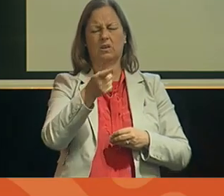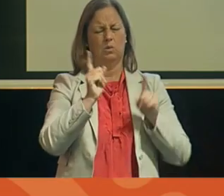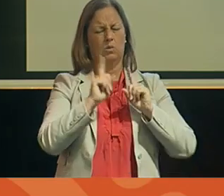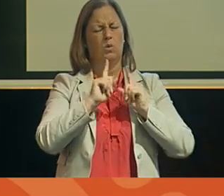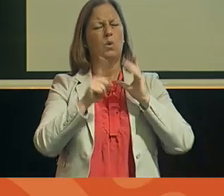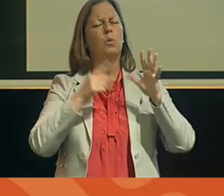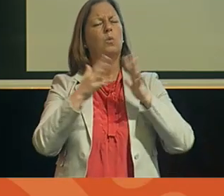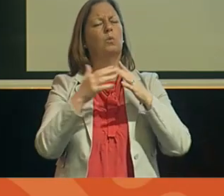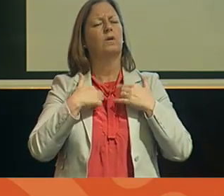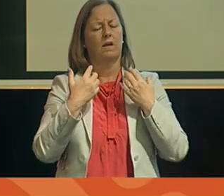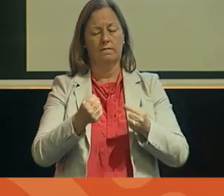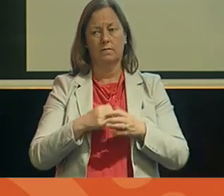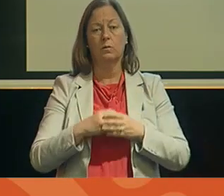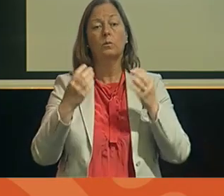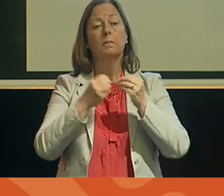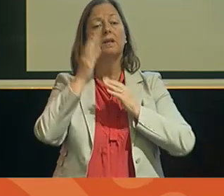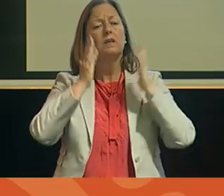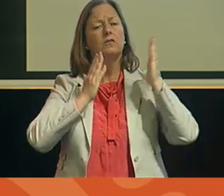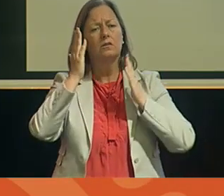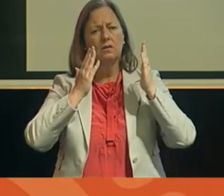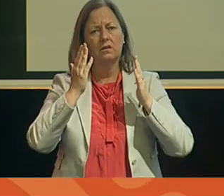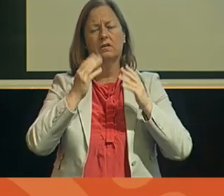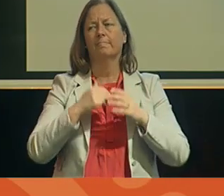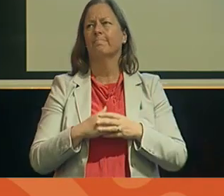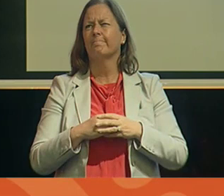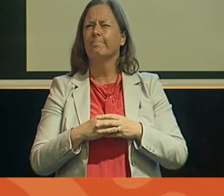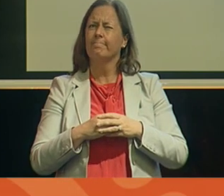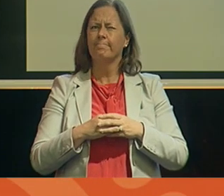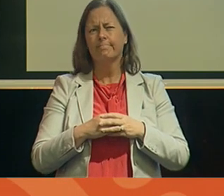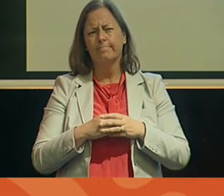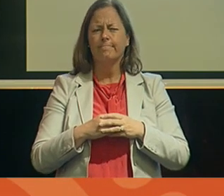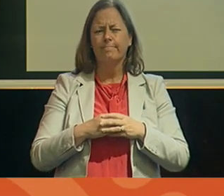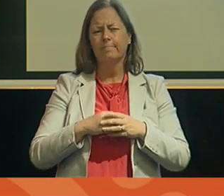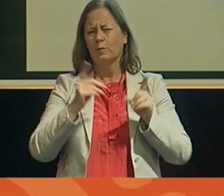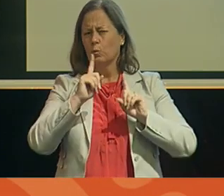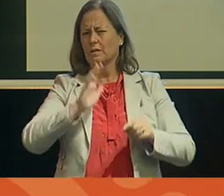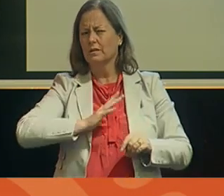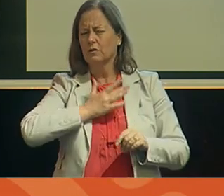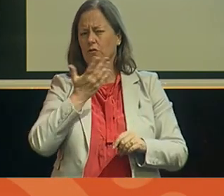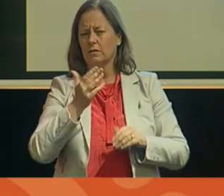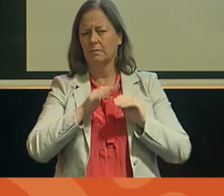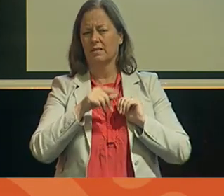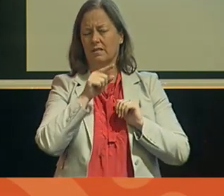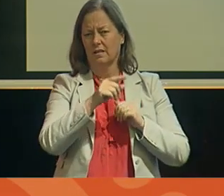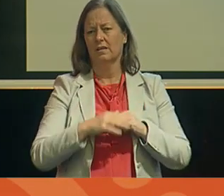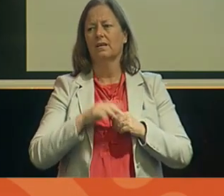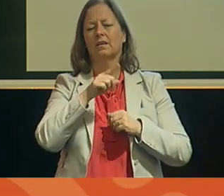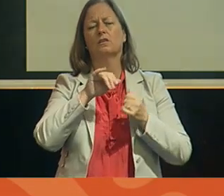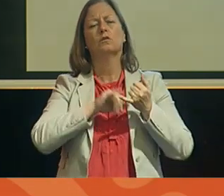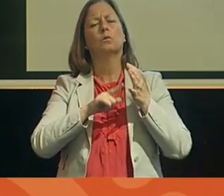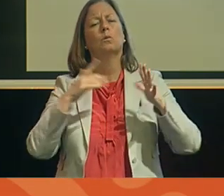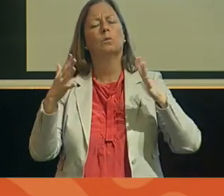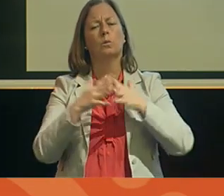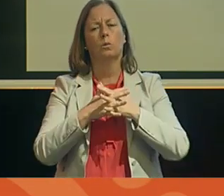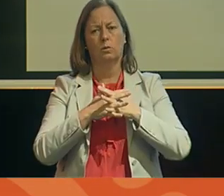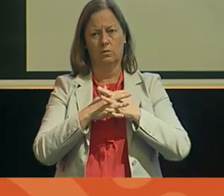And one thing about Malaysia, which I find it interesting, is that the Sharia law is supposed to be based on